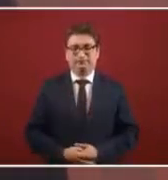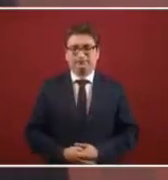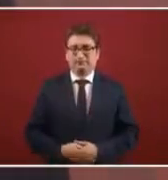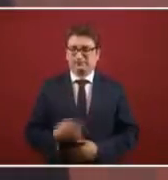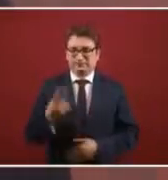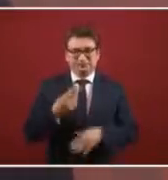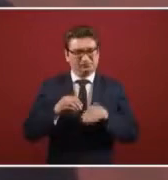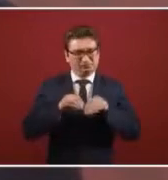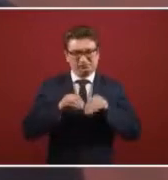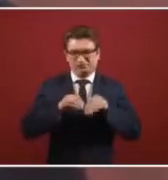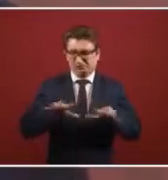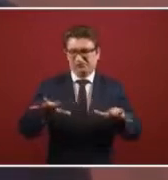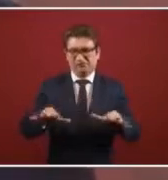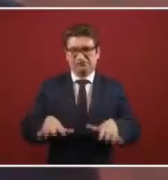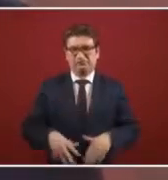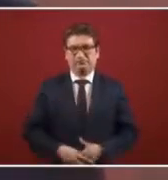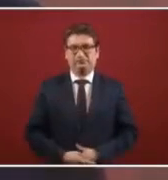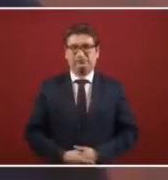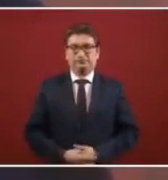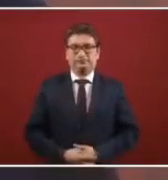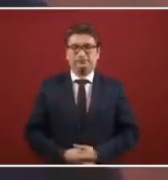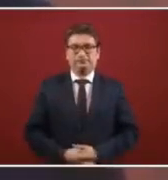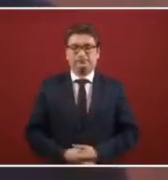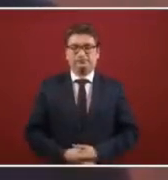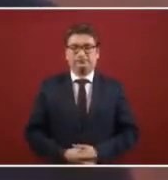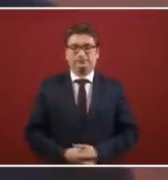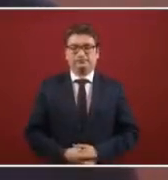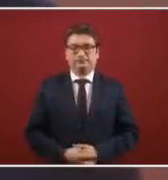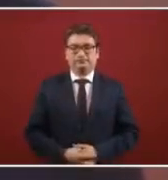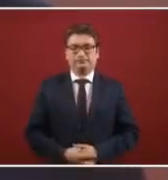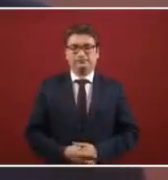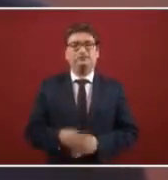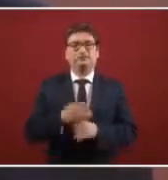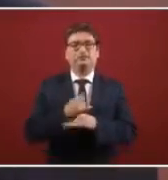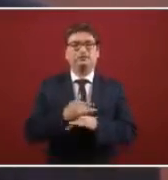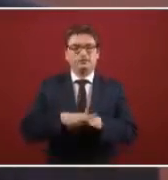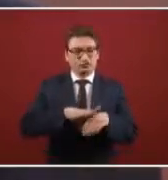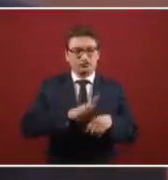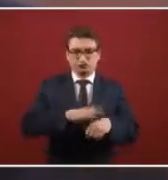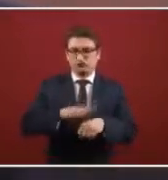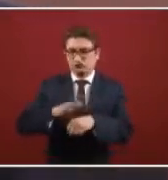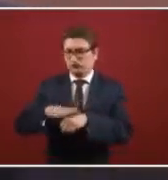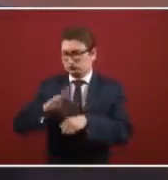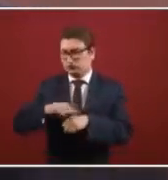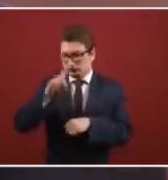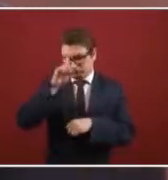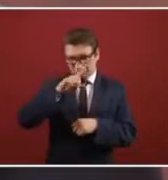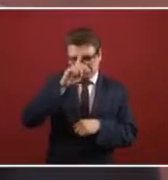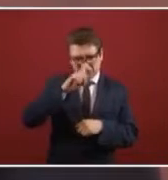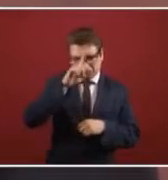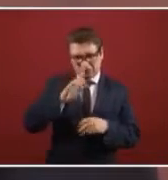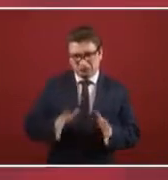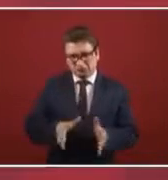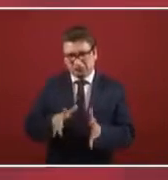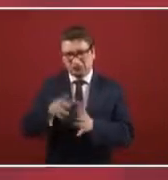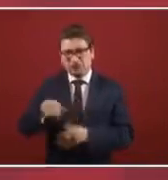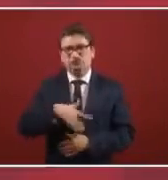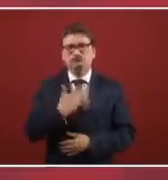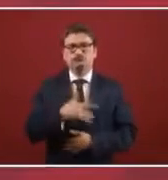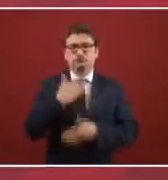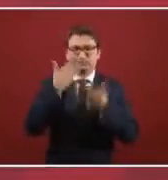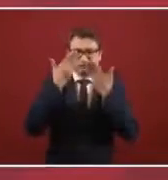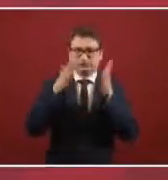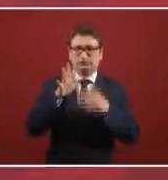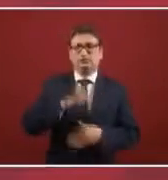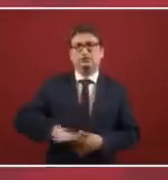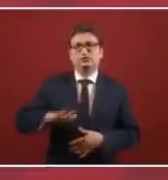la campaña to set off that campaign de información, de of orientación, de information and concientización orientation a los jóvenes, for